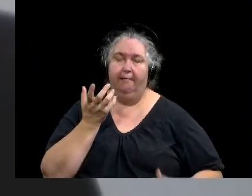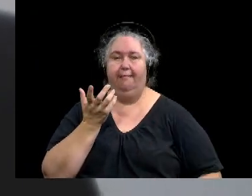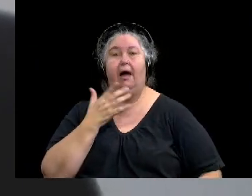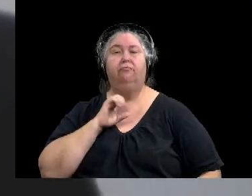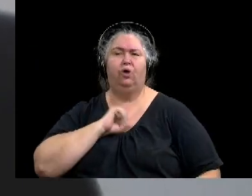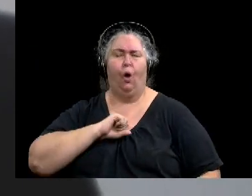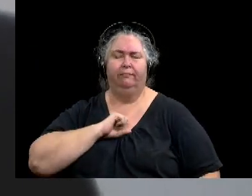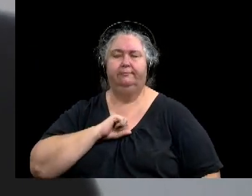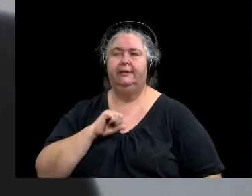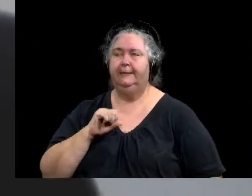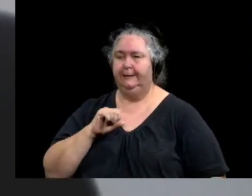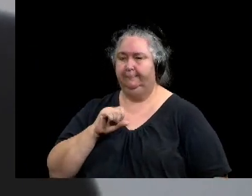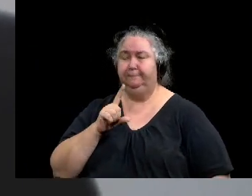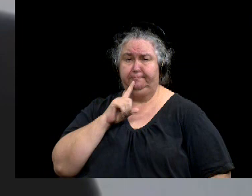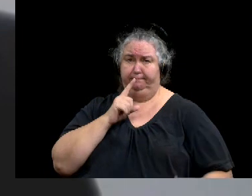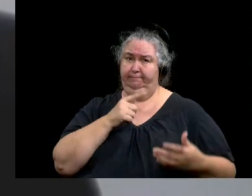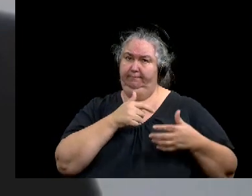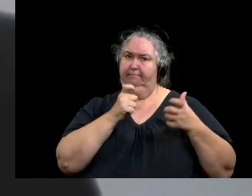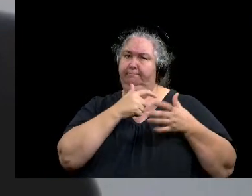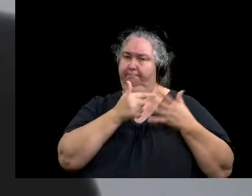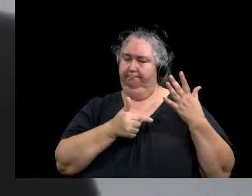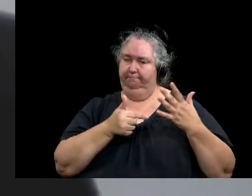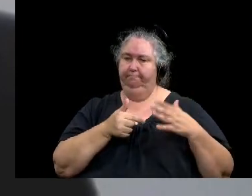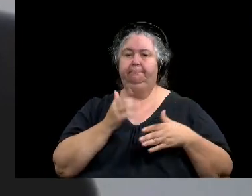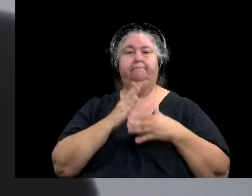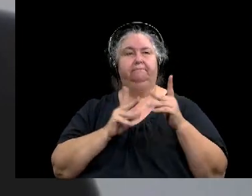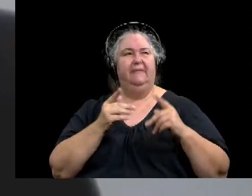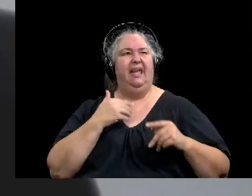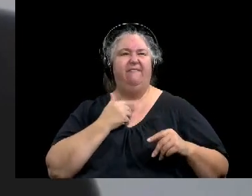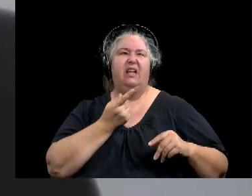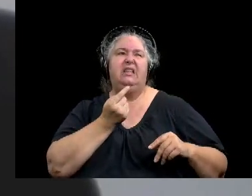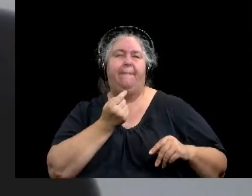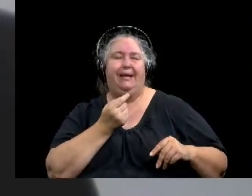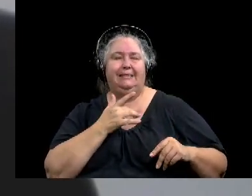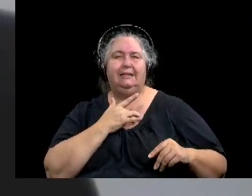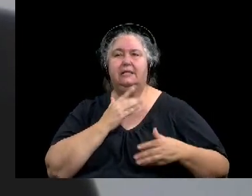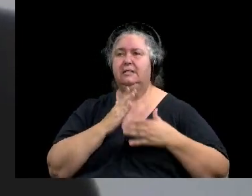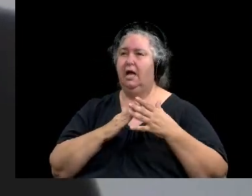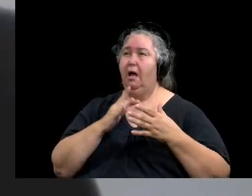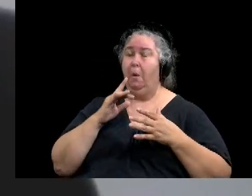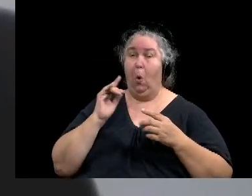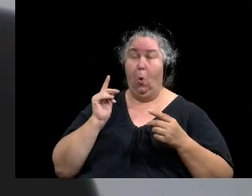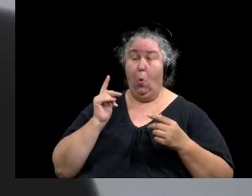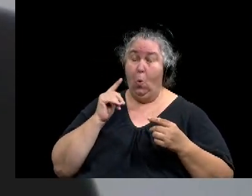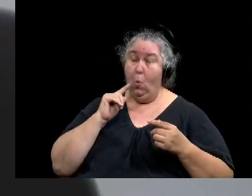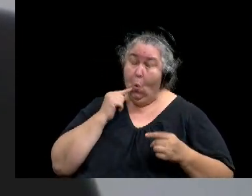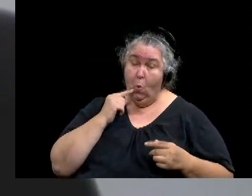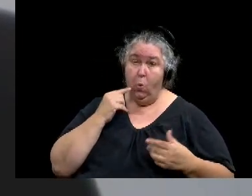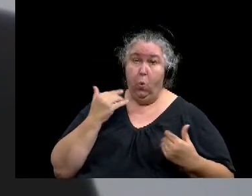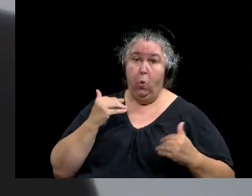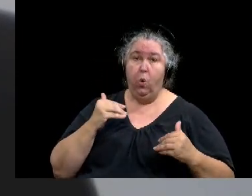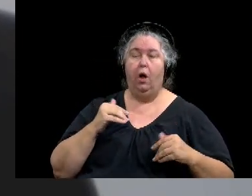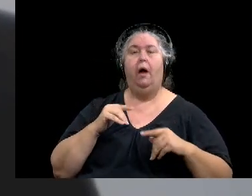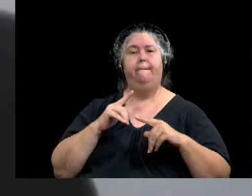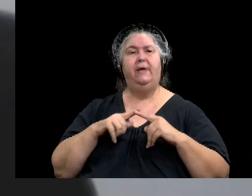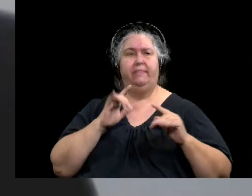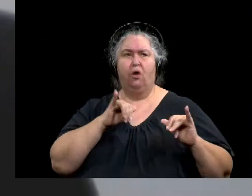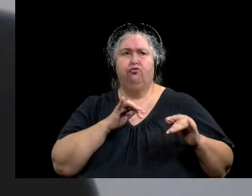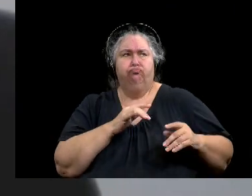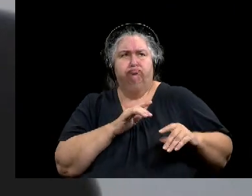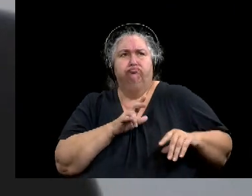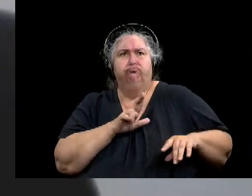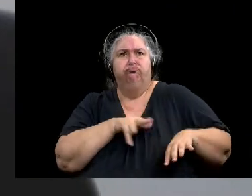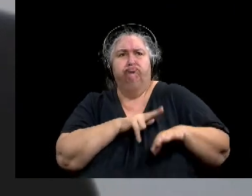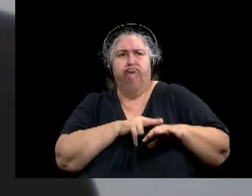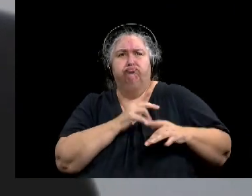those are some of the big ones. And some people have mild symptoms and some people will be rather severe. But those are the pretty typical symptoms. And most people will